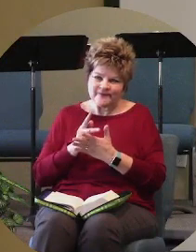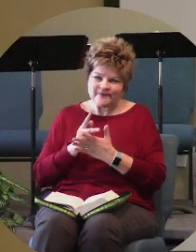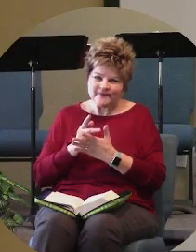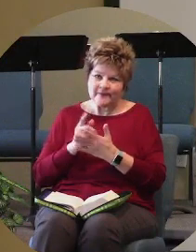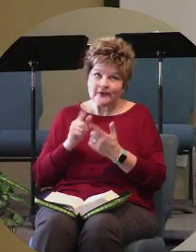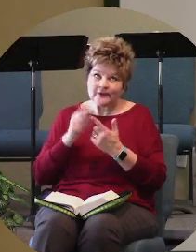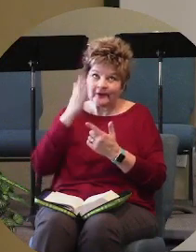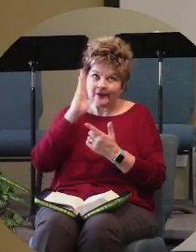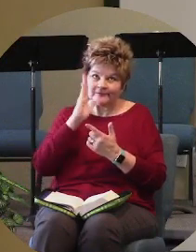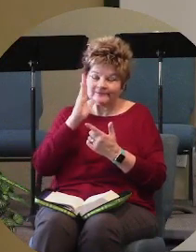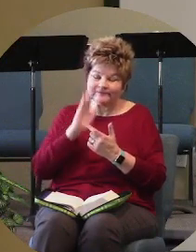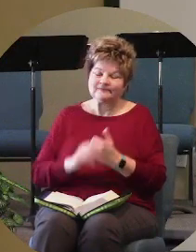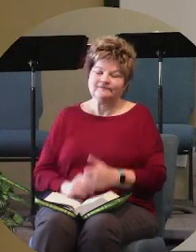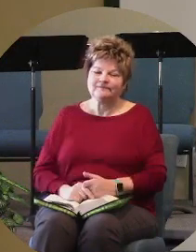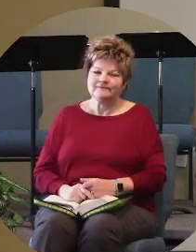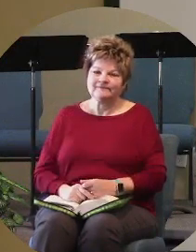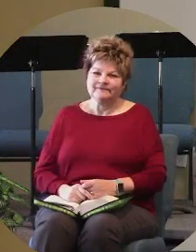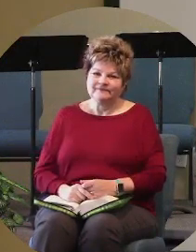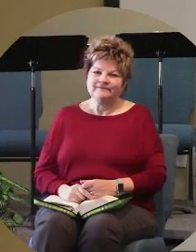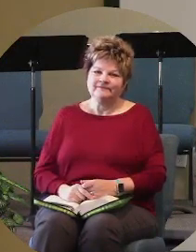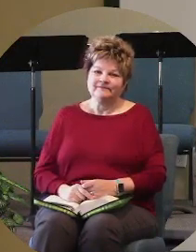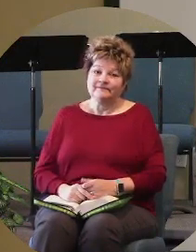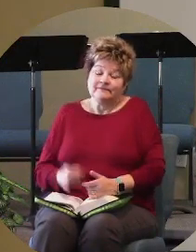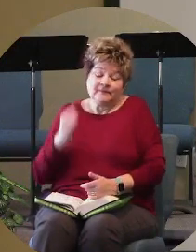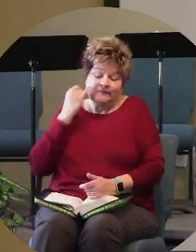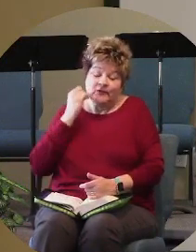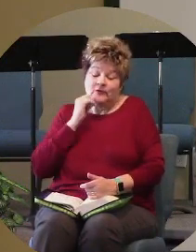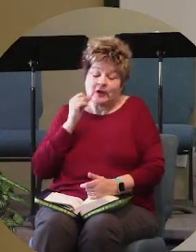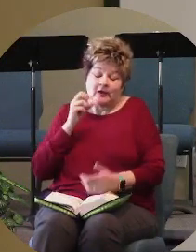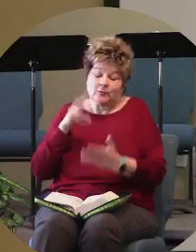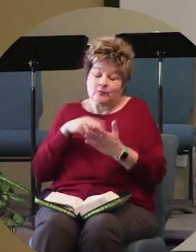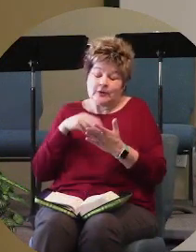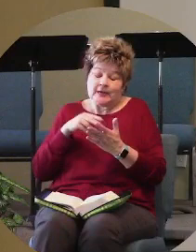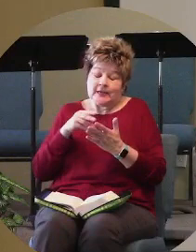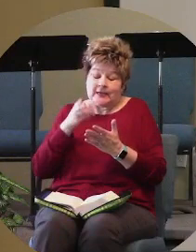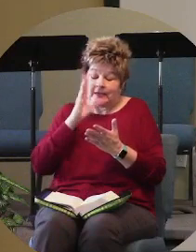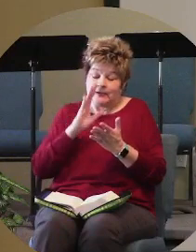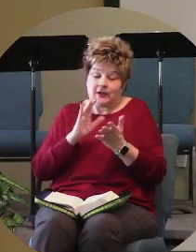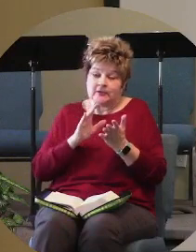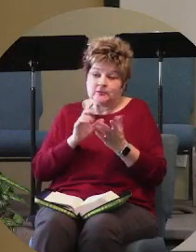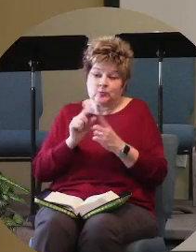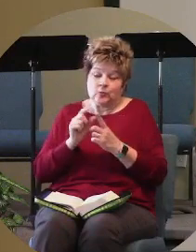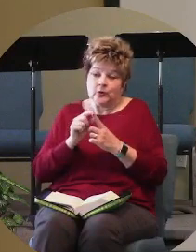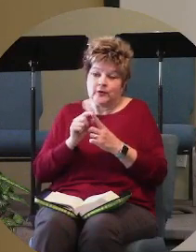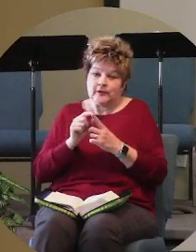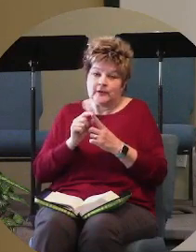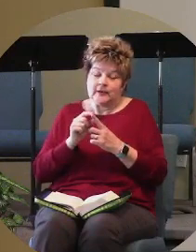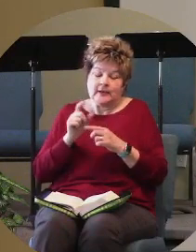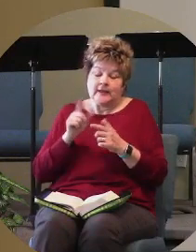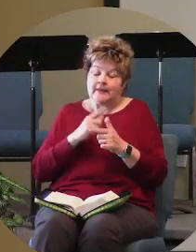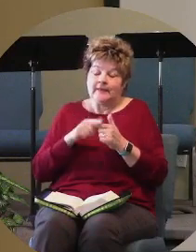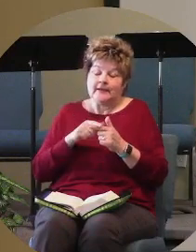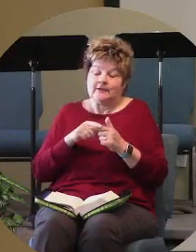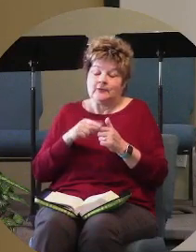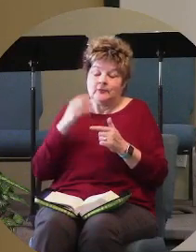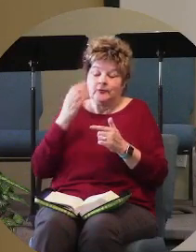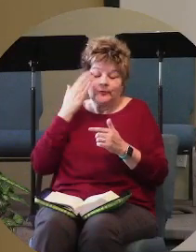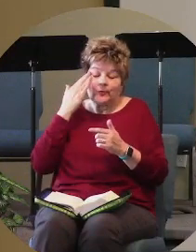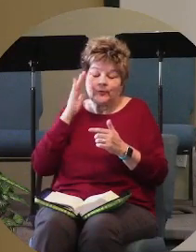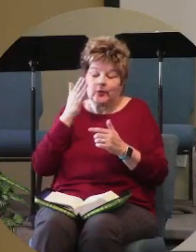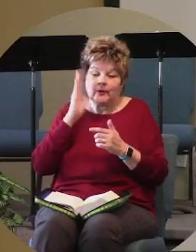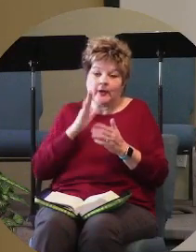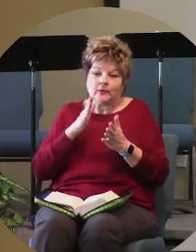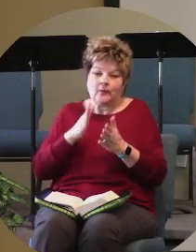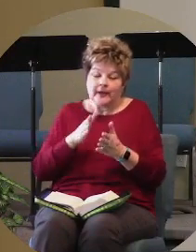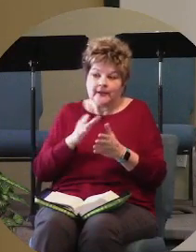unto God. Man, if you're not spending time in God's word, then you don't know God the way you can, the way we